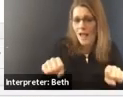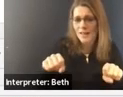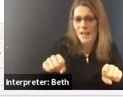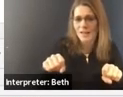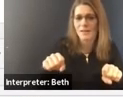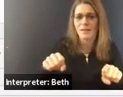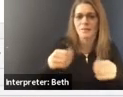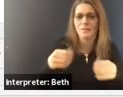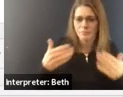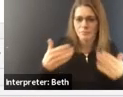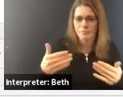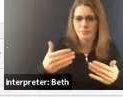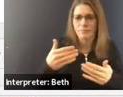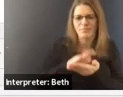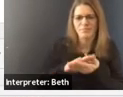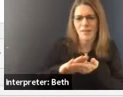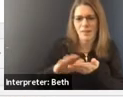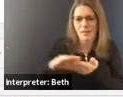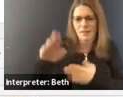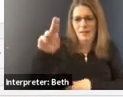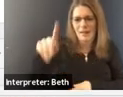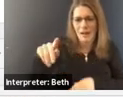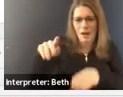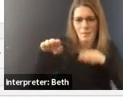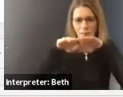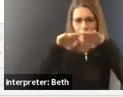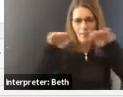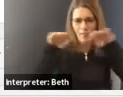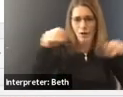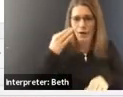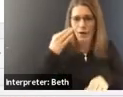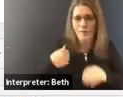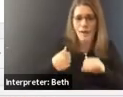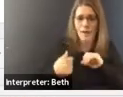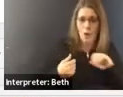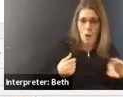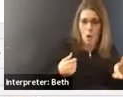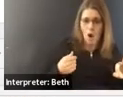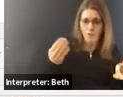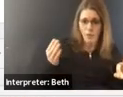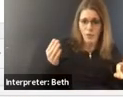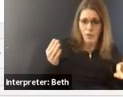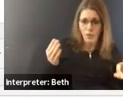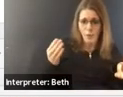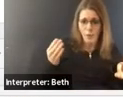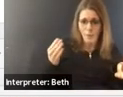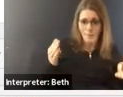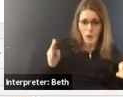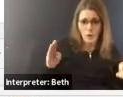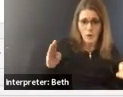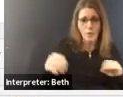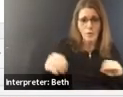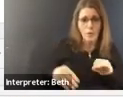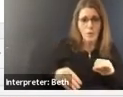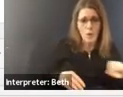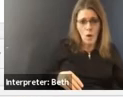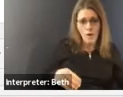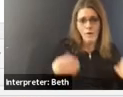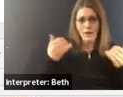turn up this blue layer, it's very easy to understand how now I'm cleaning my